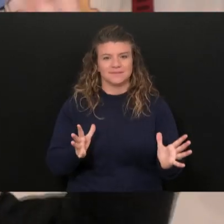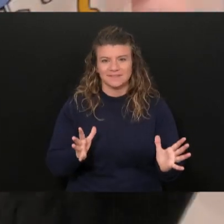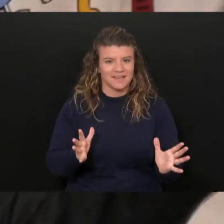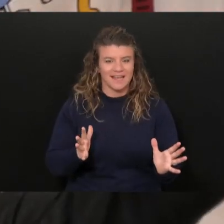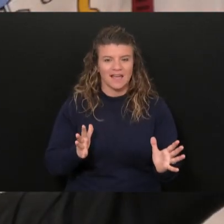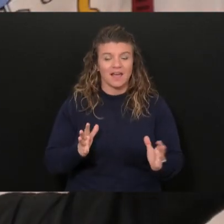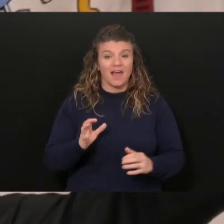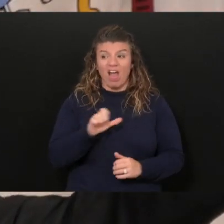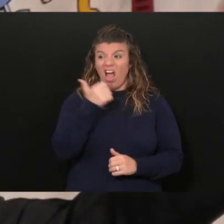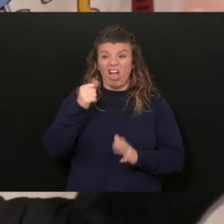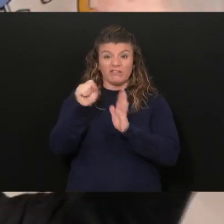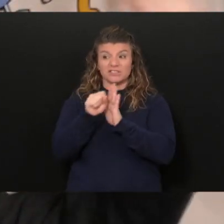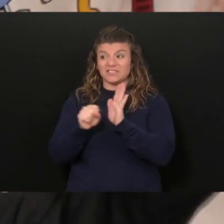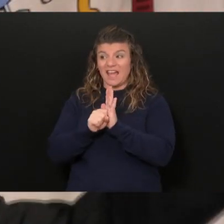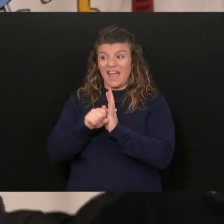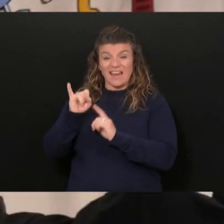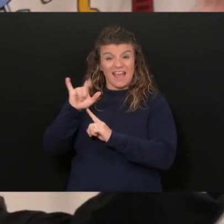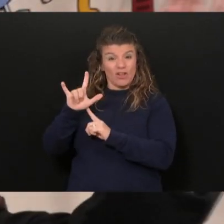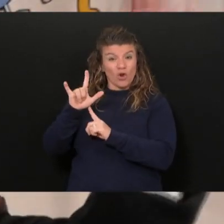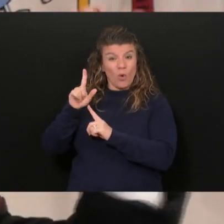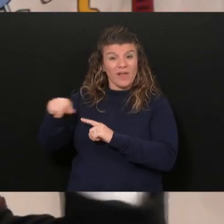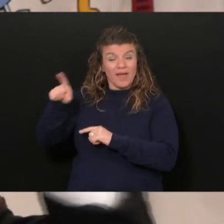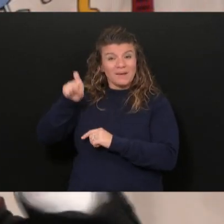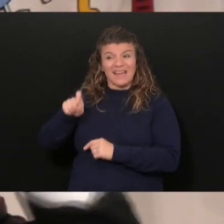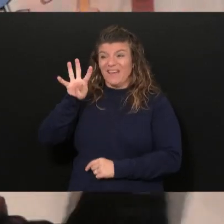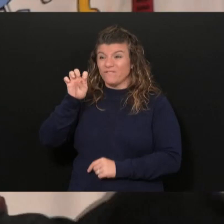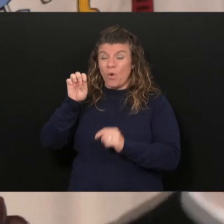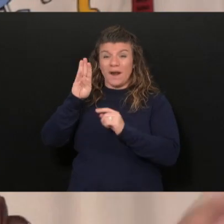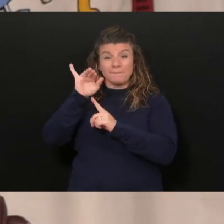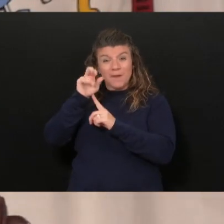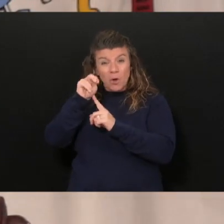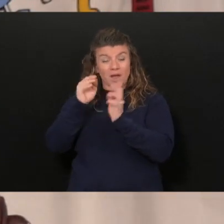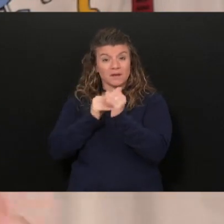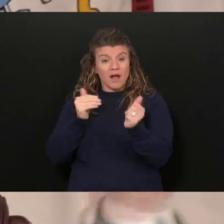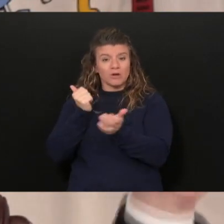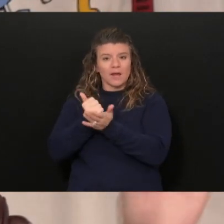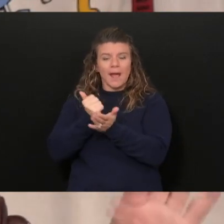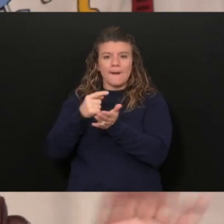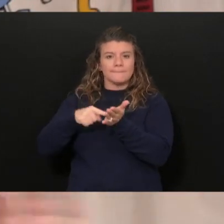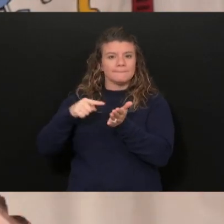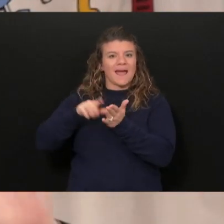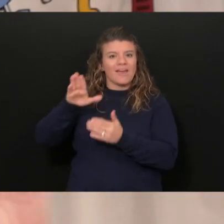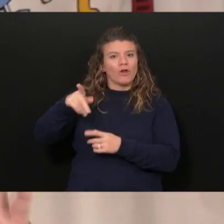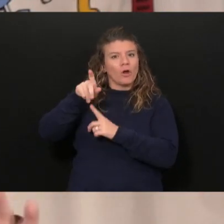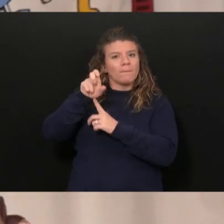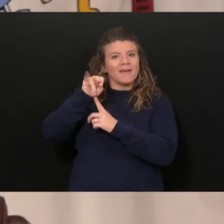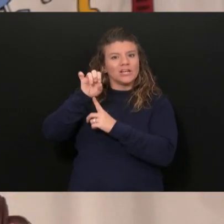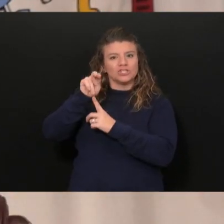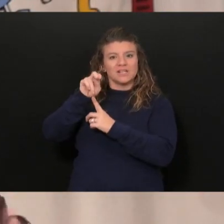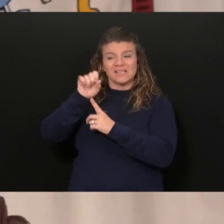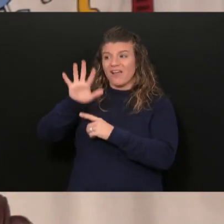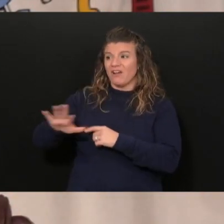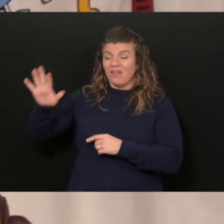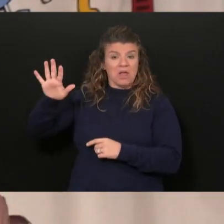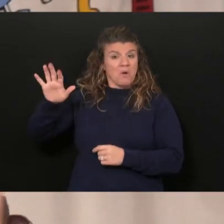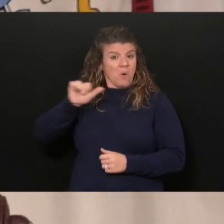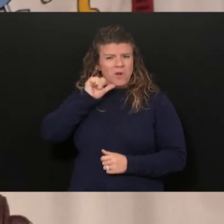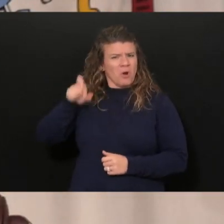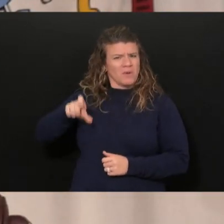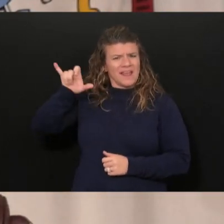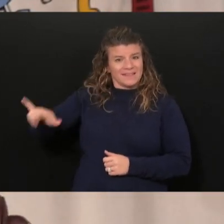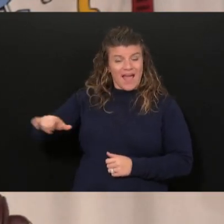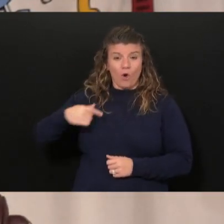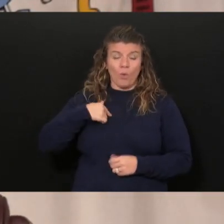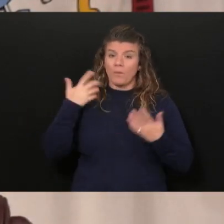like Illinois is trying to get $40 billion to backfill all their pensions and do a kind of stuff. We're not that. We're a state that was